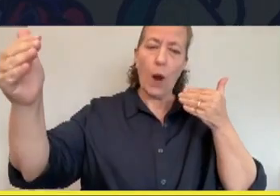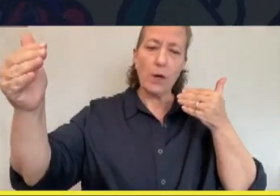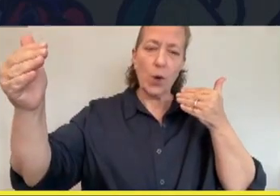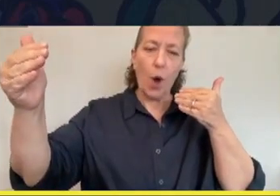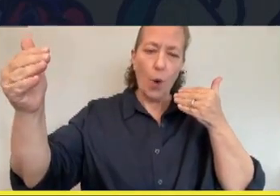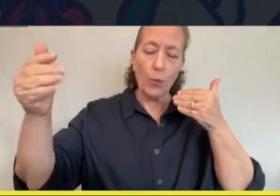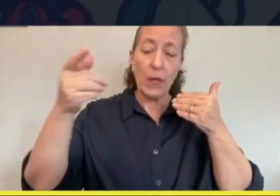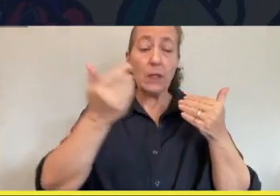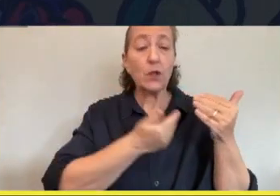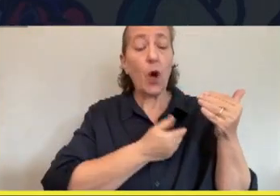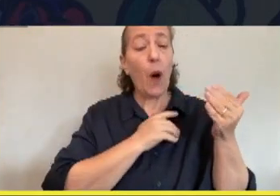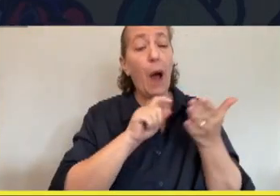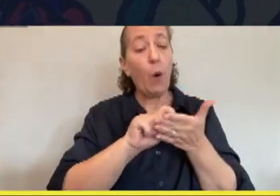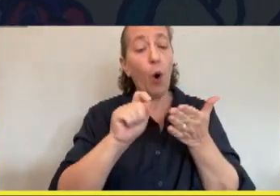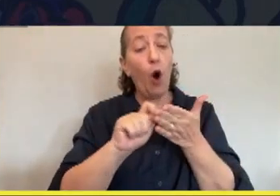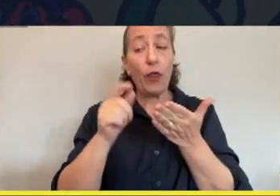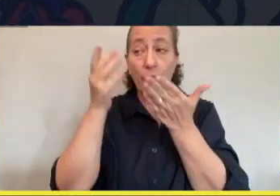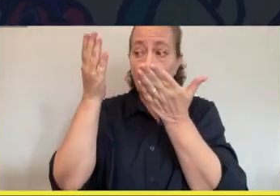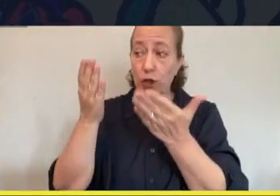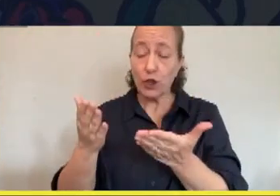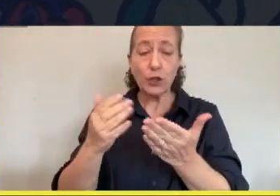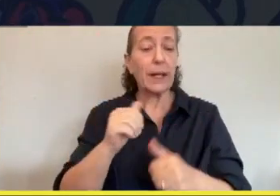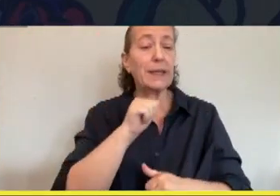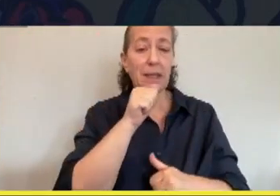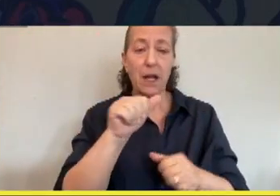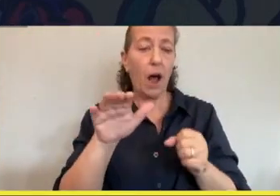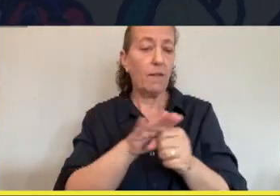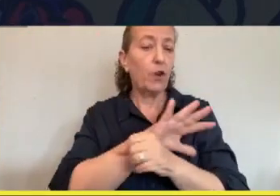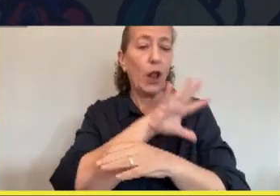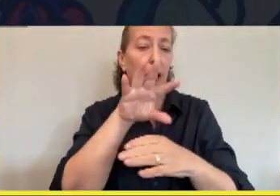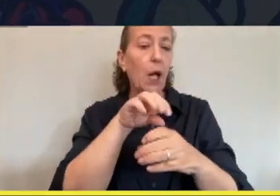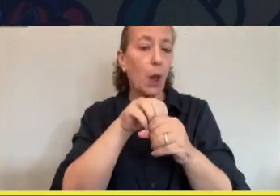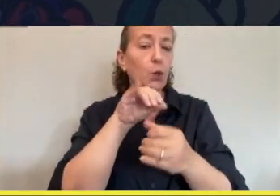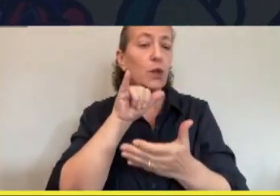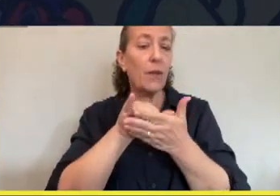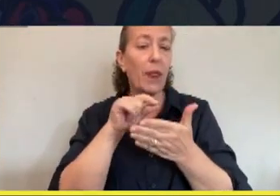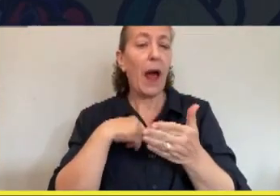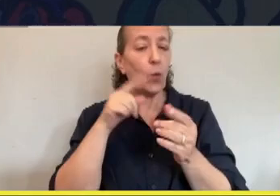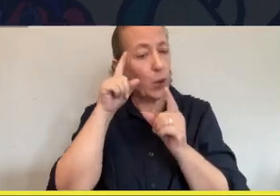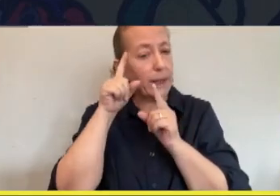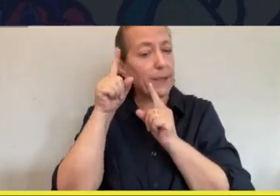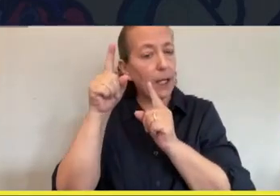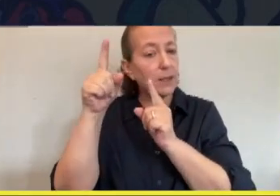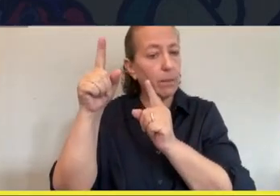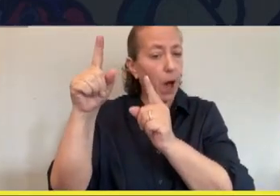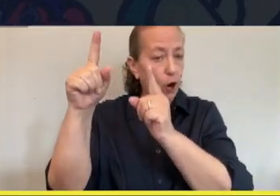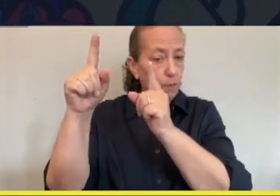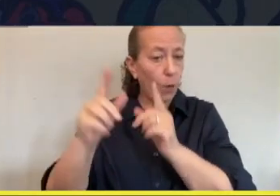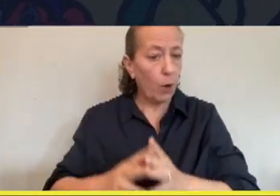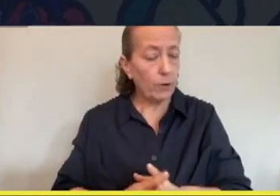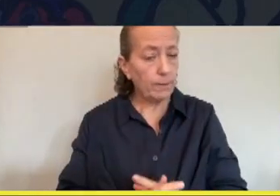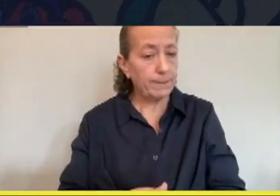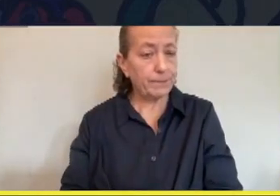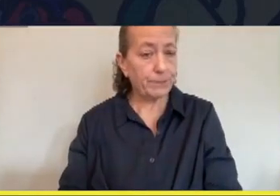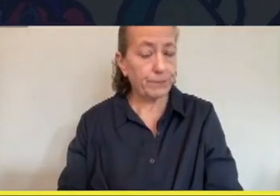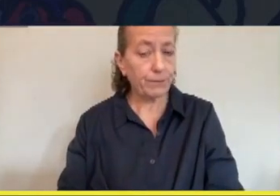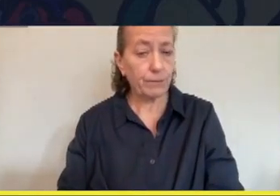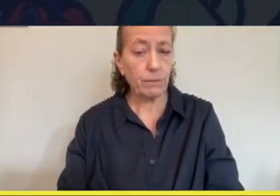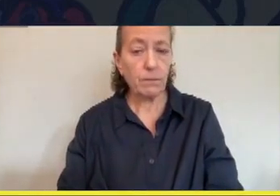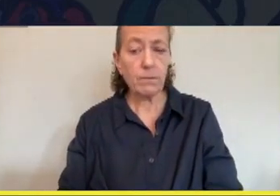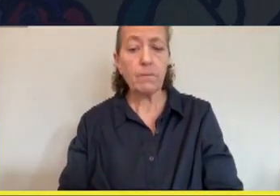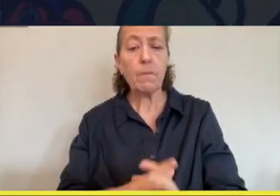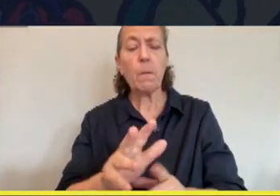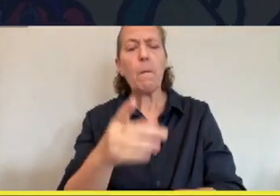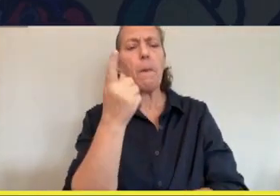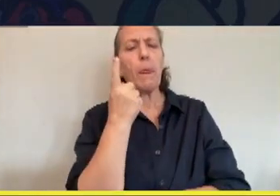it today, not the fully inclusive one we aspire for it to be. One more note about the